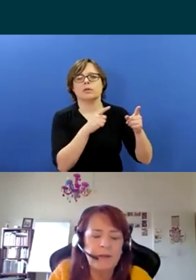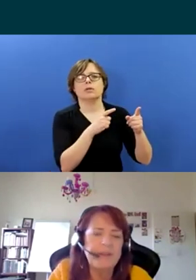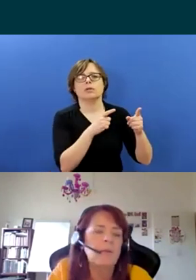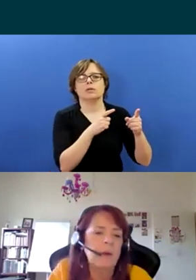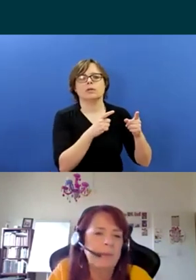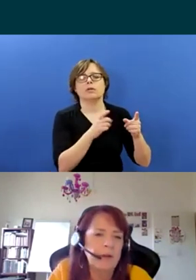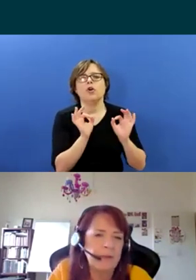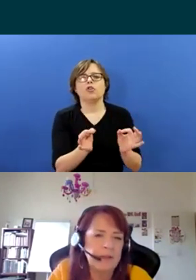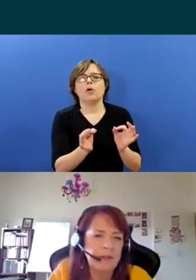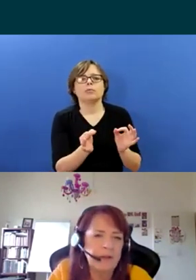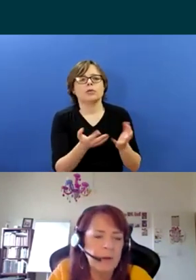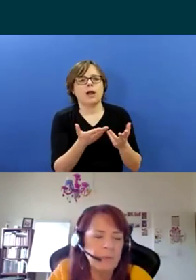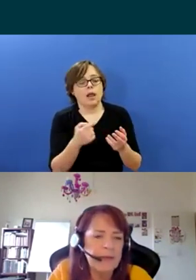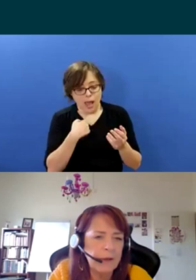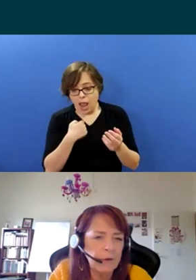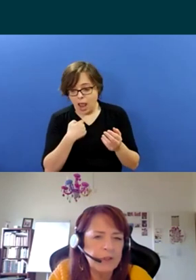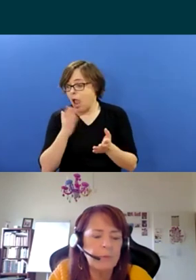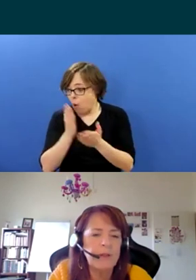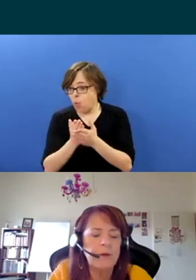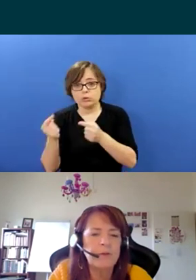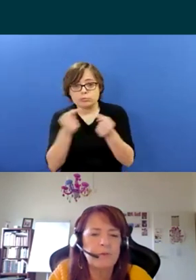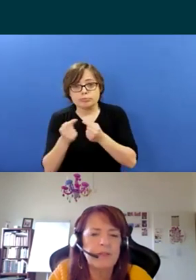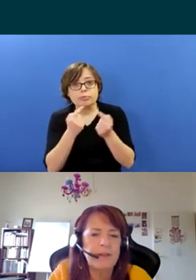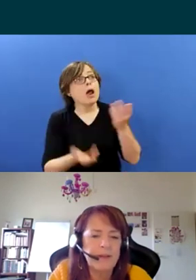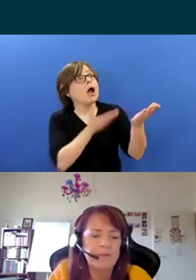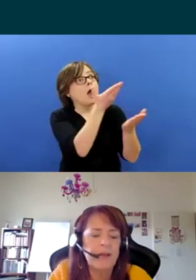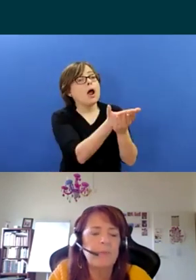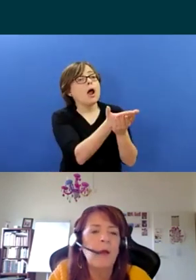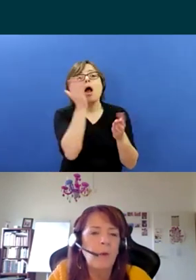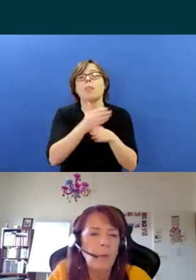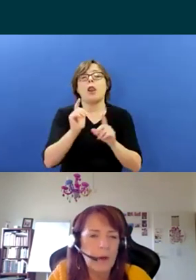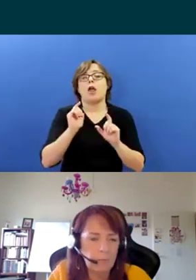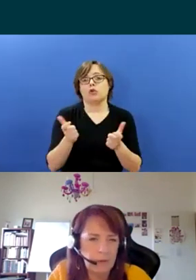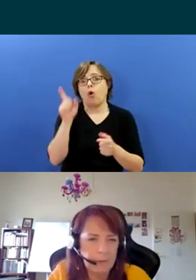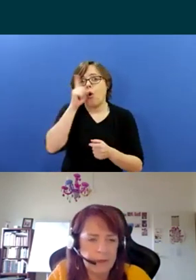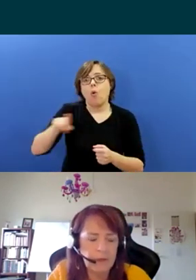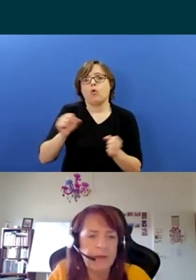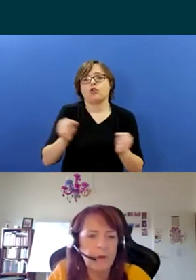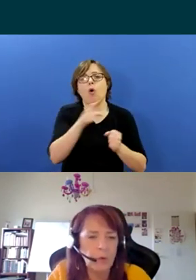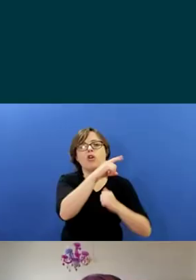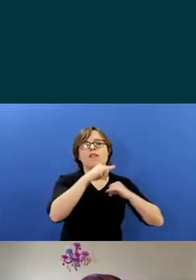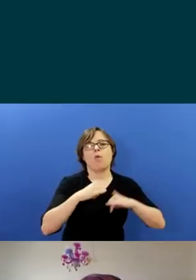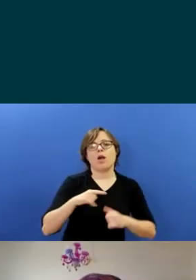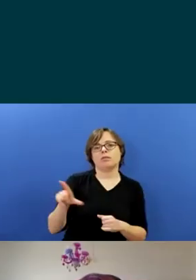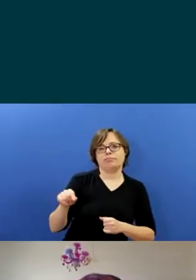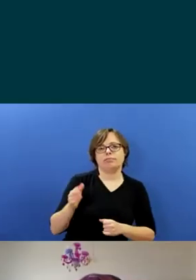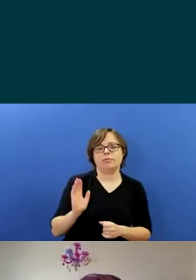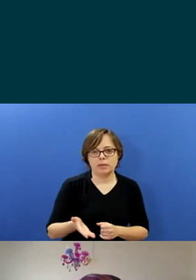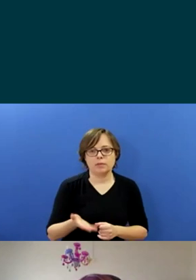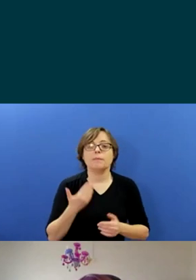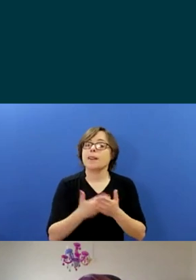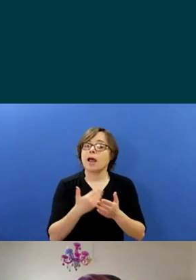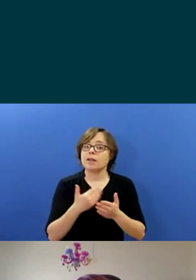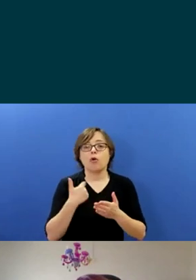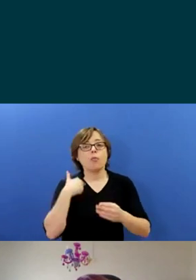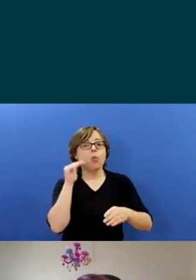that nothing will be done with it. That's why we negotiate with the authorities ahead of time what will be done and how they will respond to each